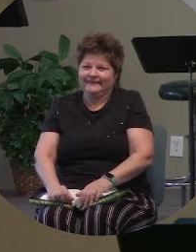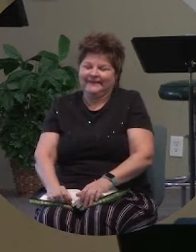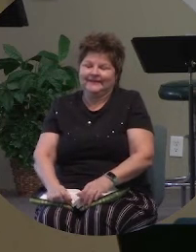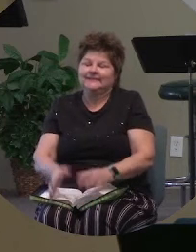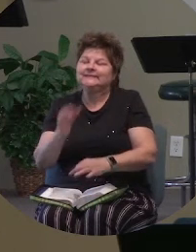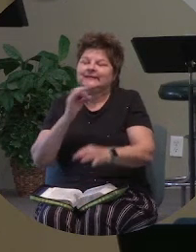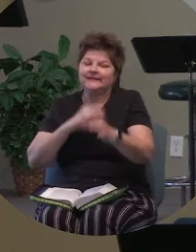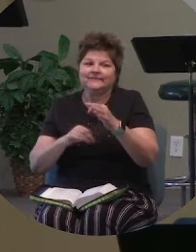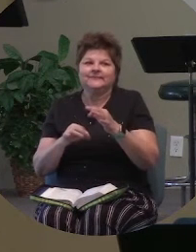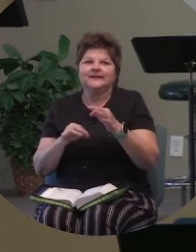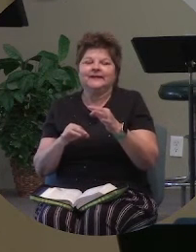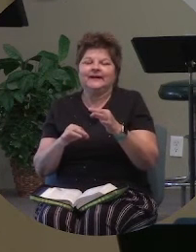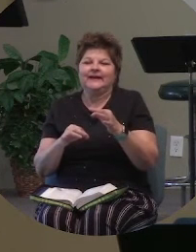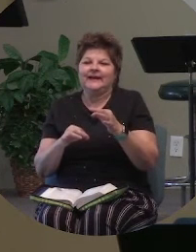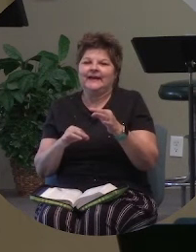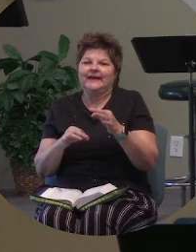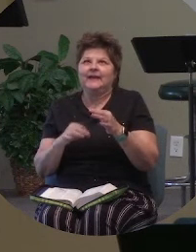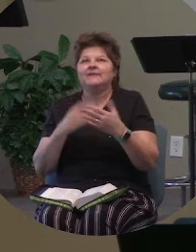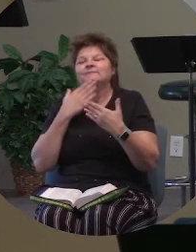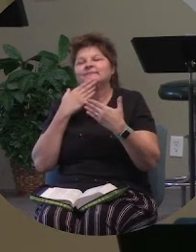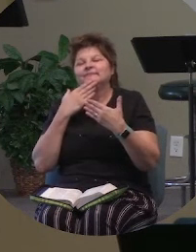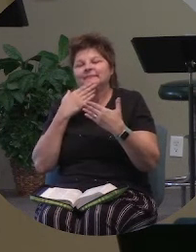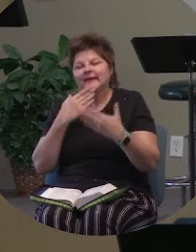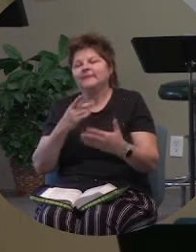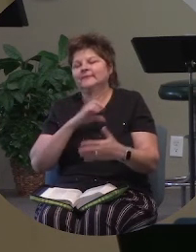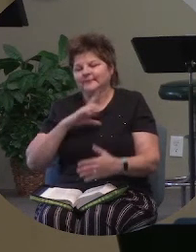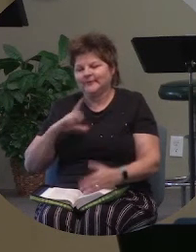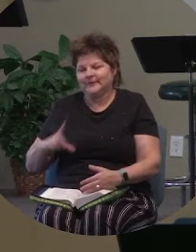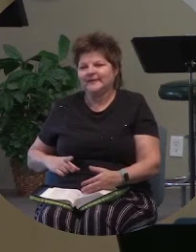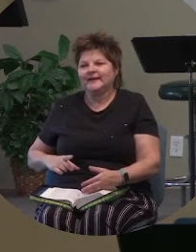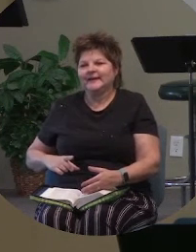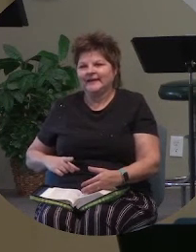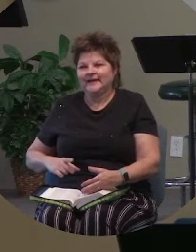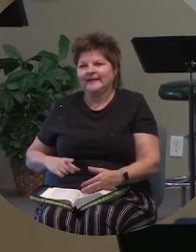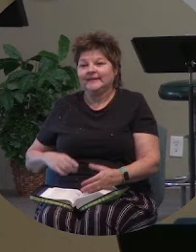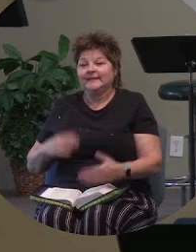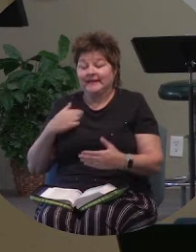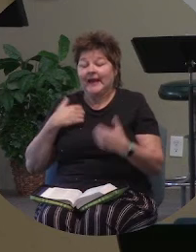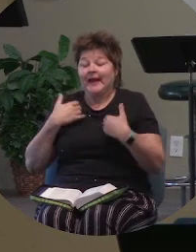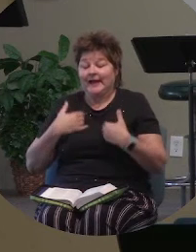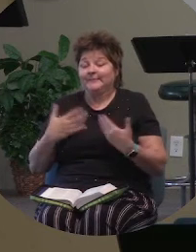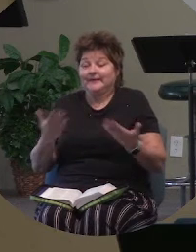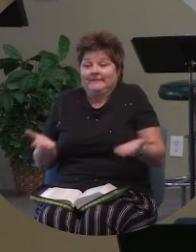Instead of, thank you, Lord, that I am here.